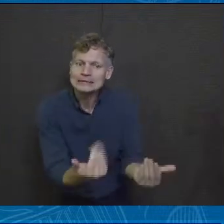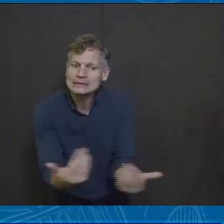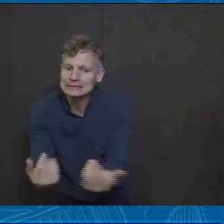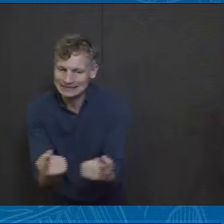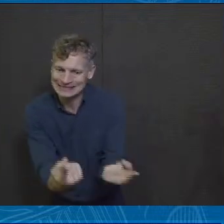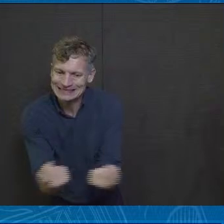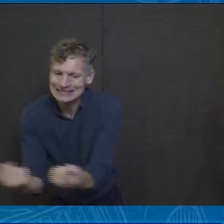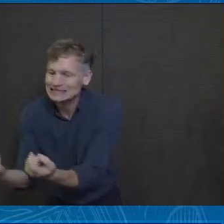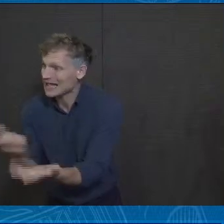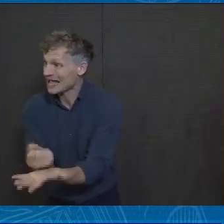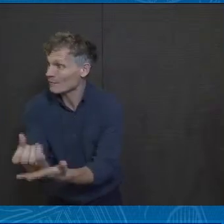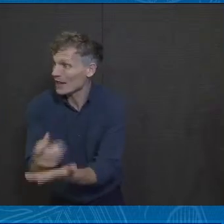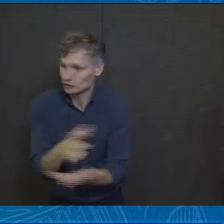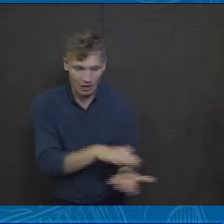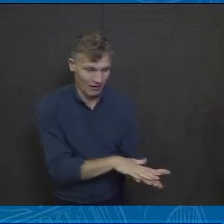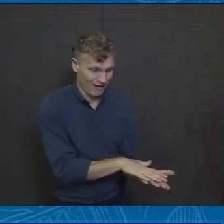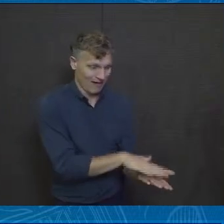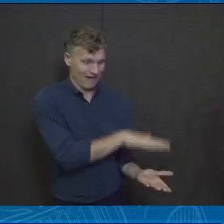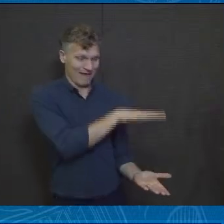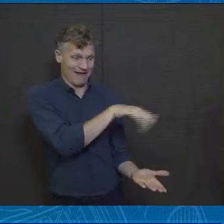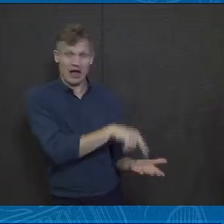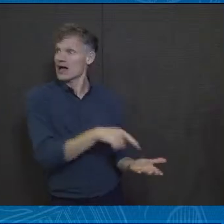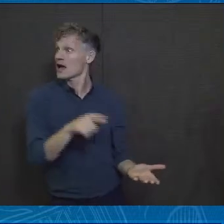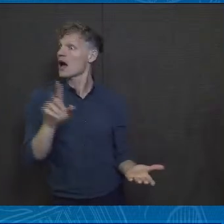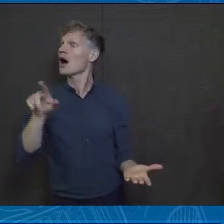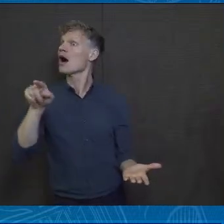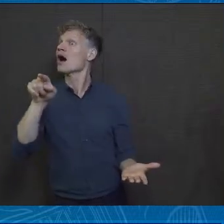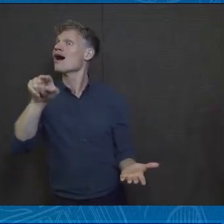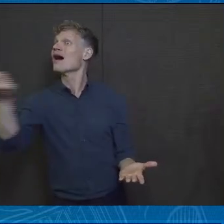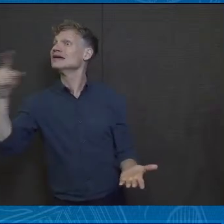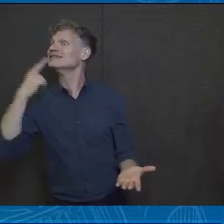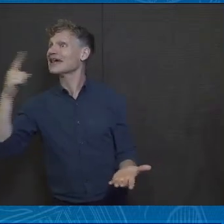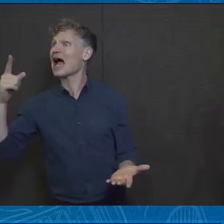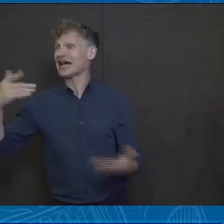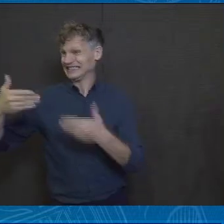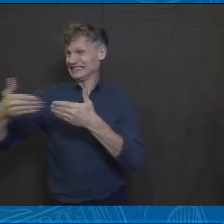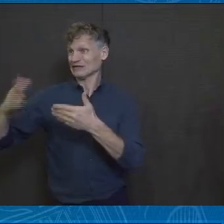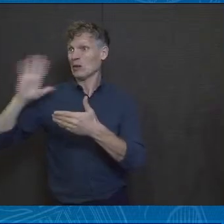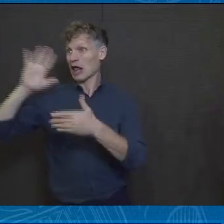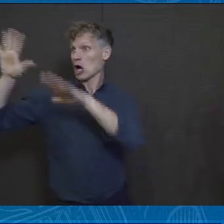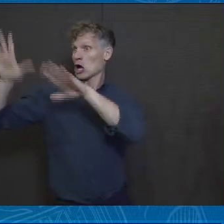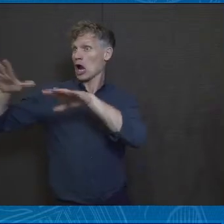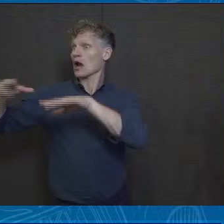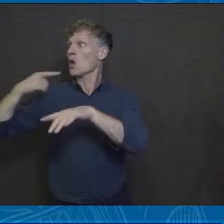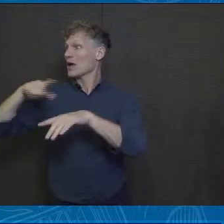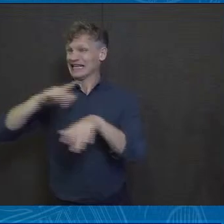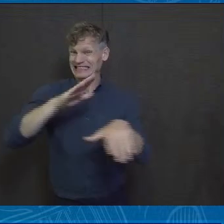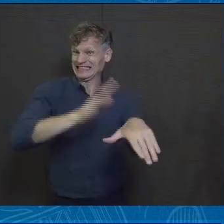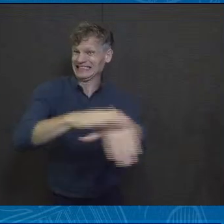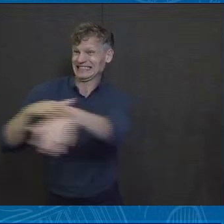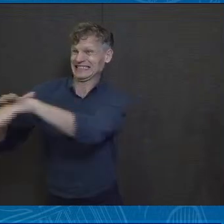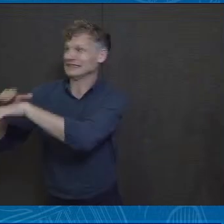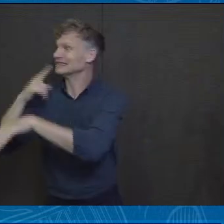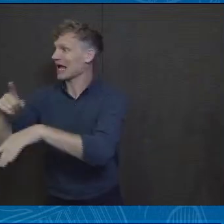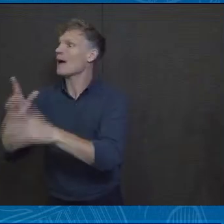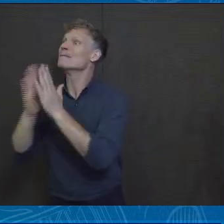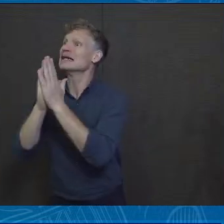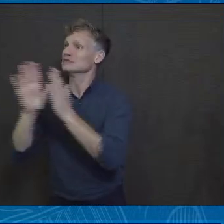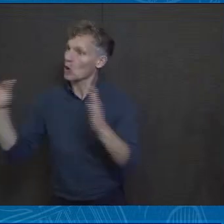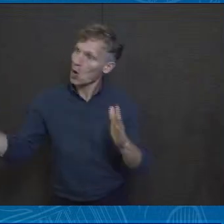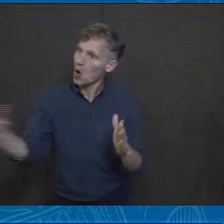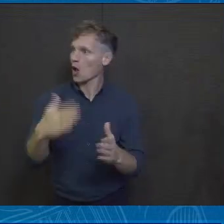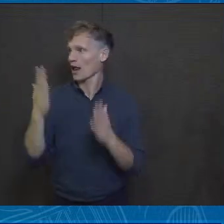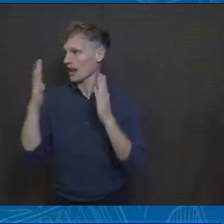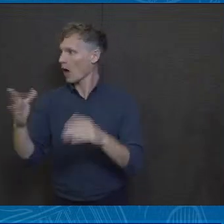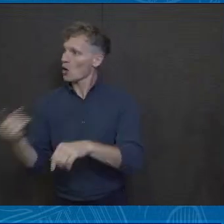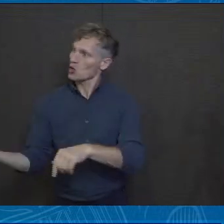forecast stated 7 days of rain. And it varies from different contexts. And that's our early warning, and that's our anticipatory.